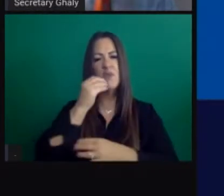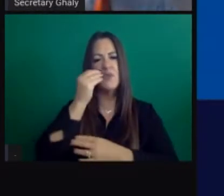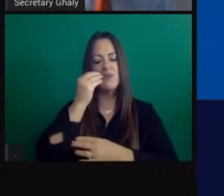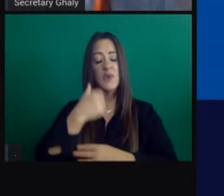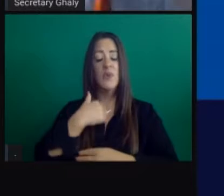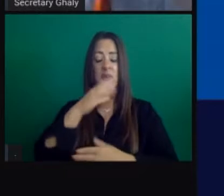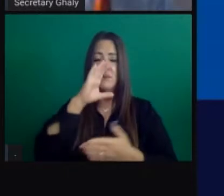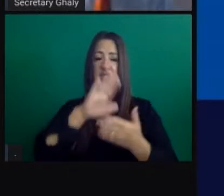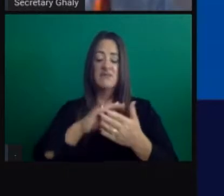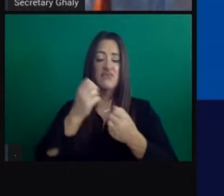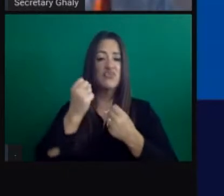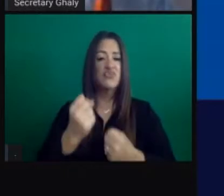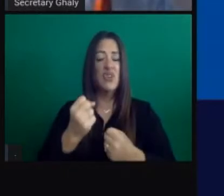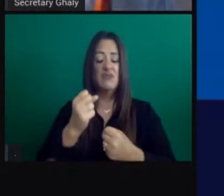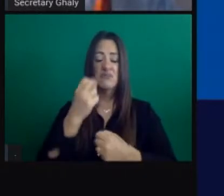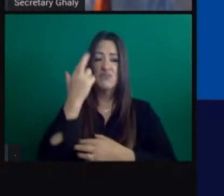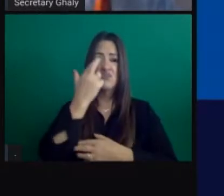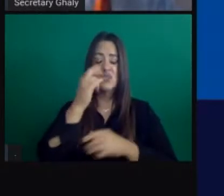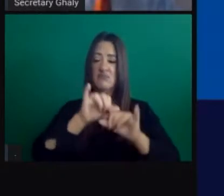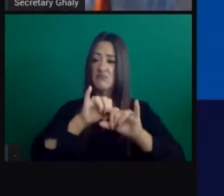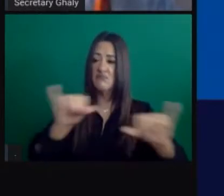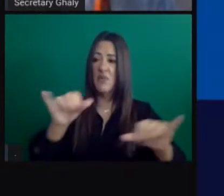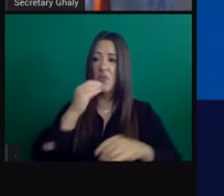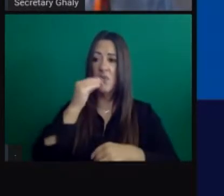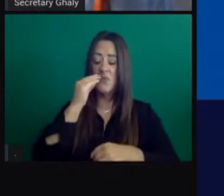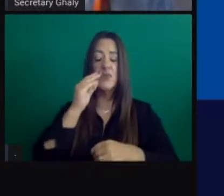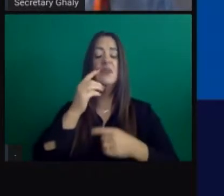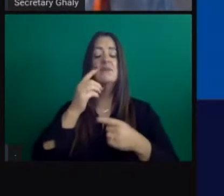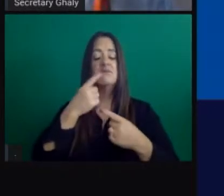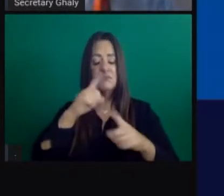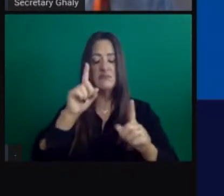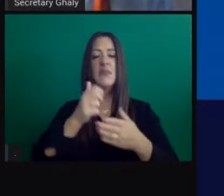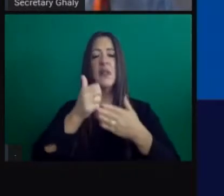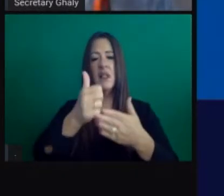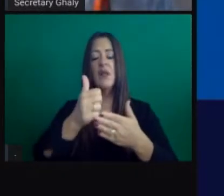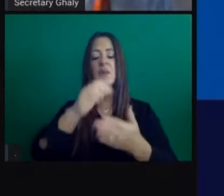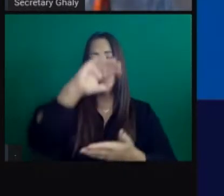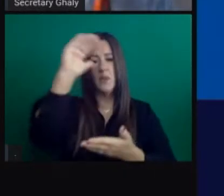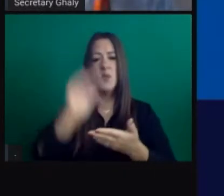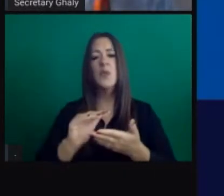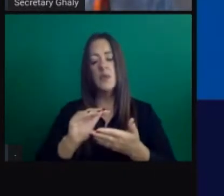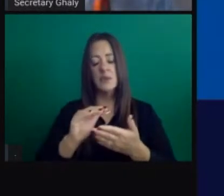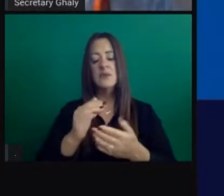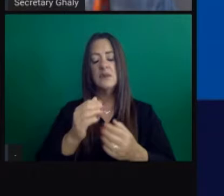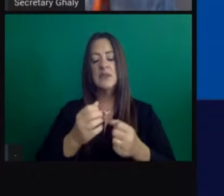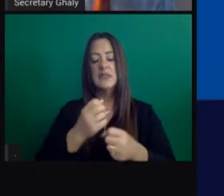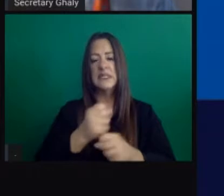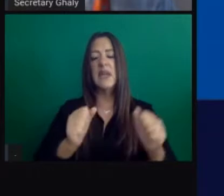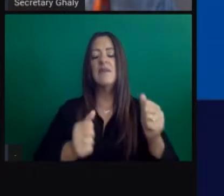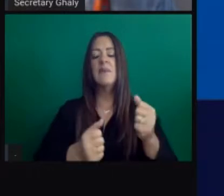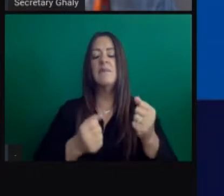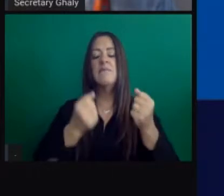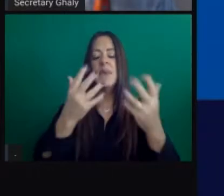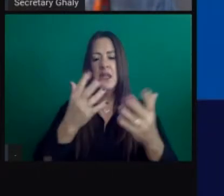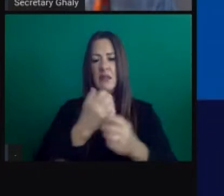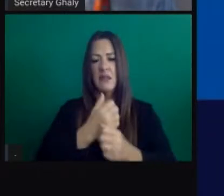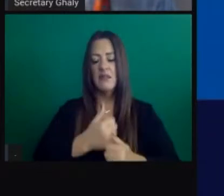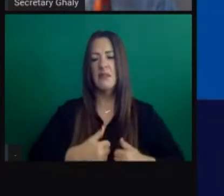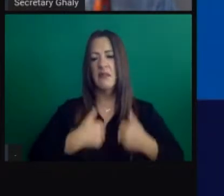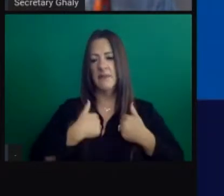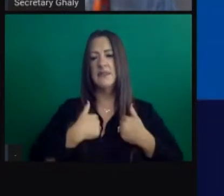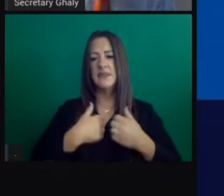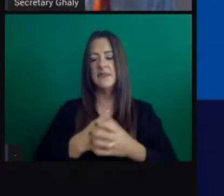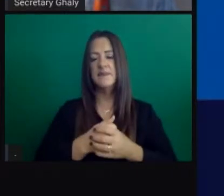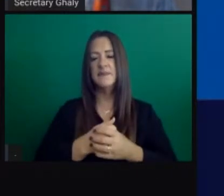helped certain sector or certain parts of the state get through what was the hardest part of our surge. And